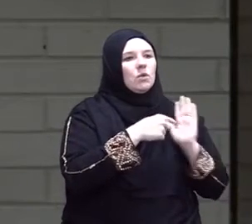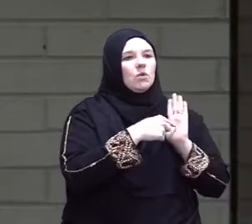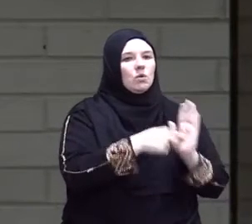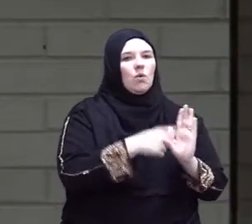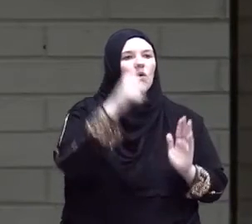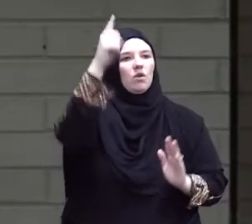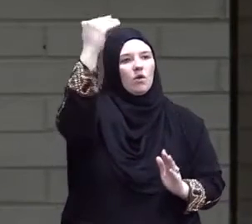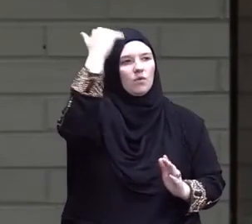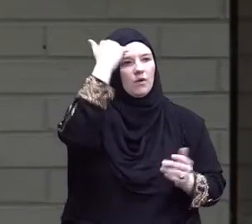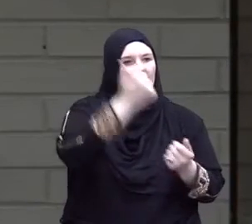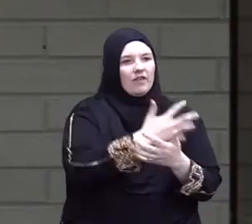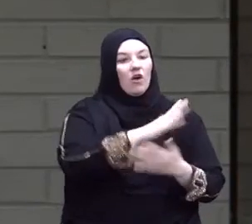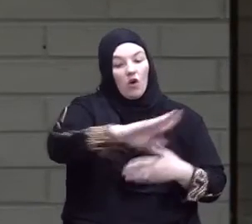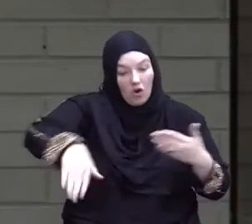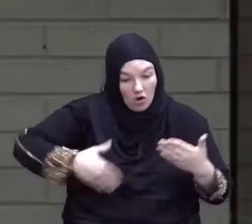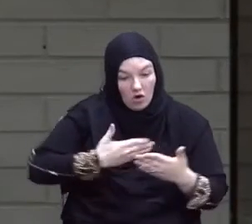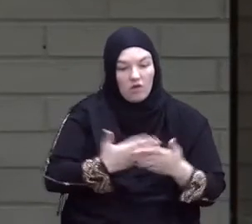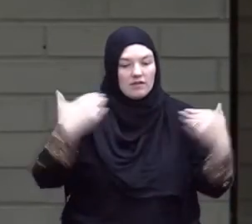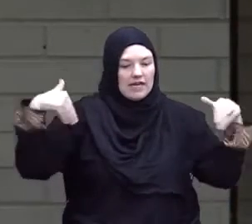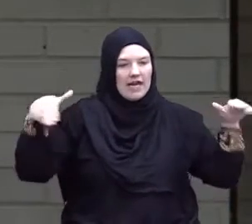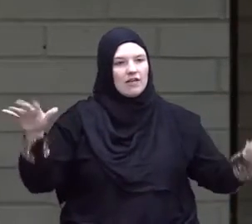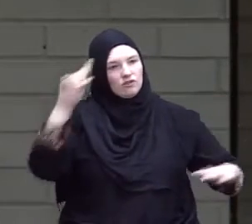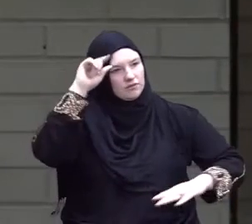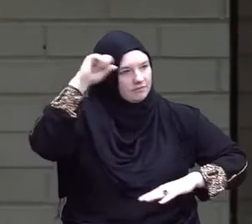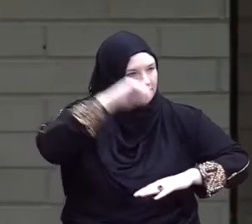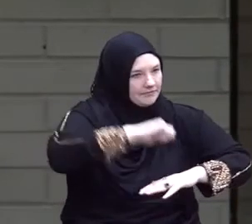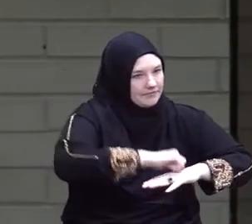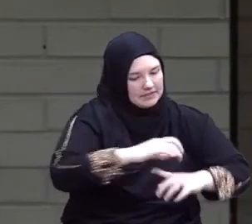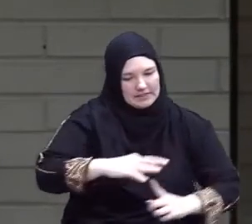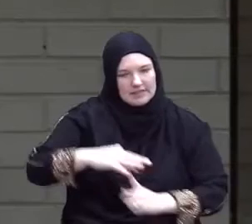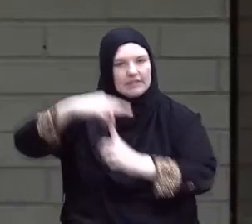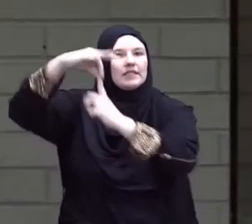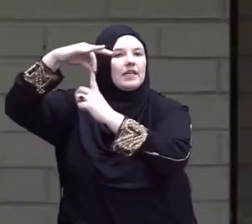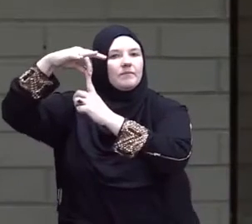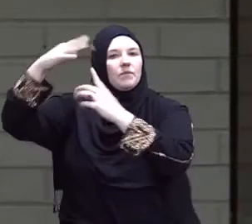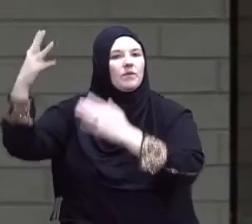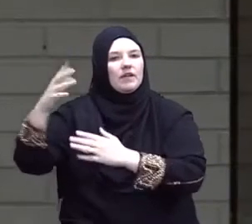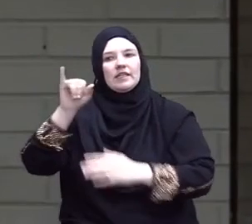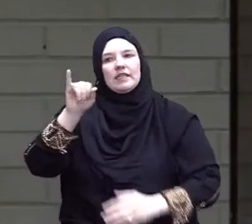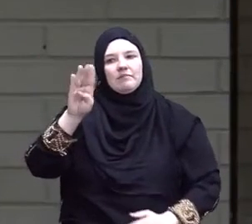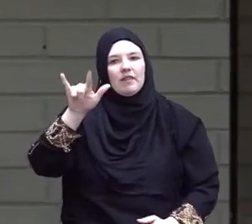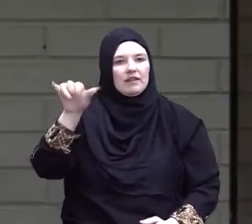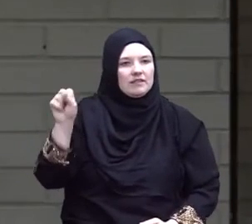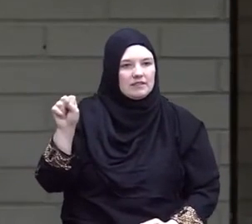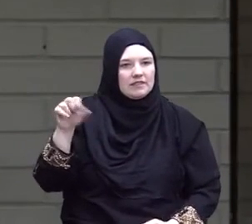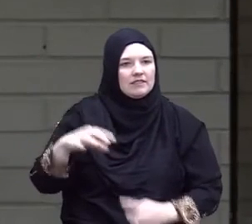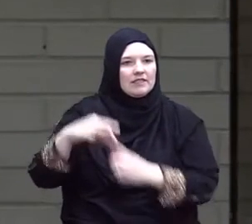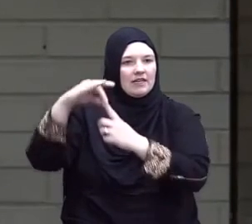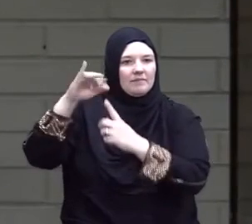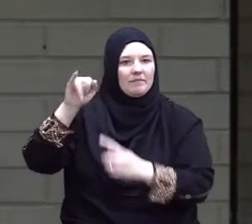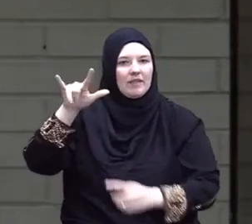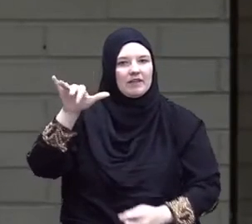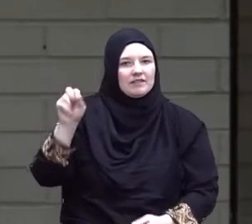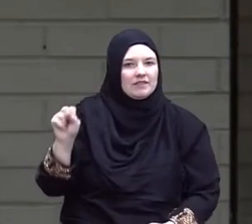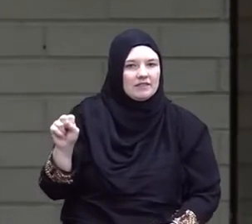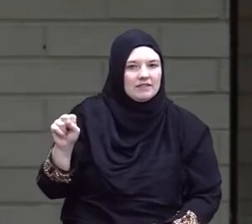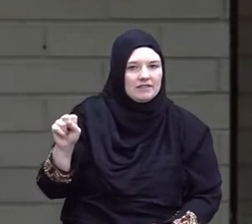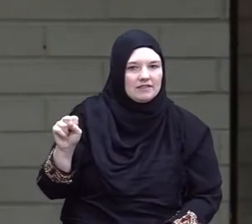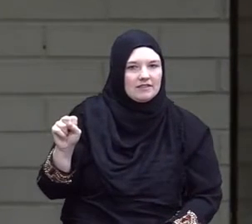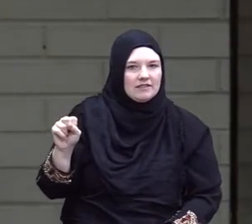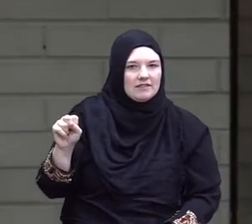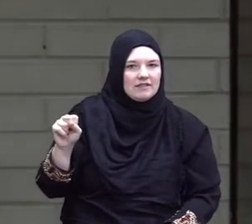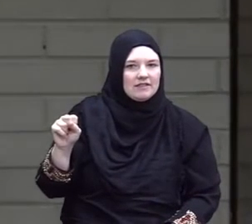Fasajadu. They all prostrated. Illa Iblis. Except for Iblis.